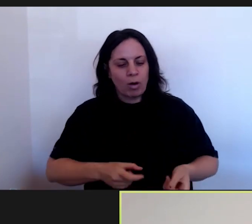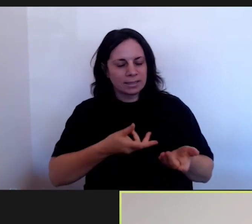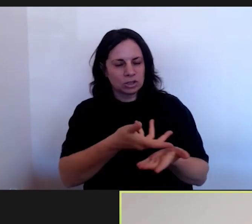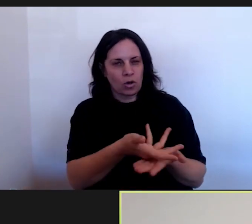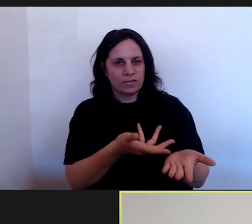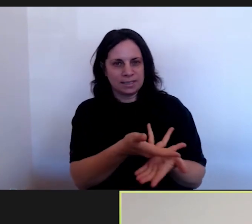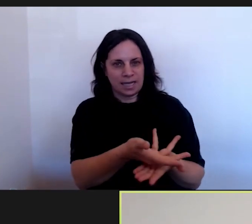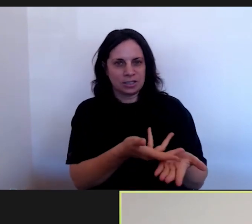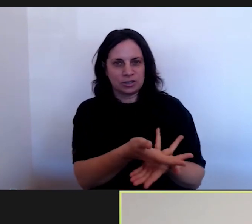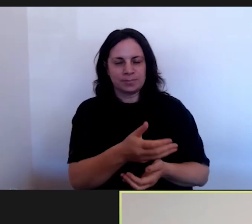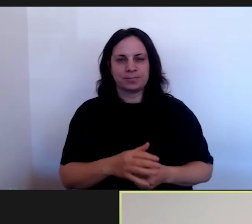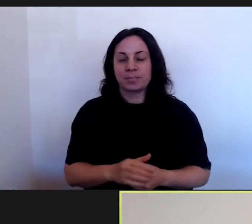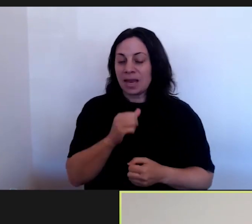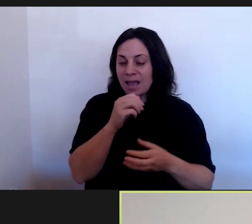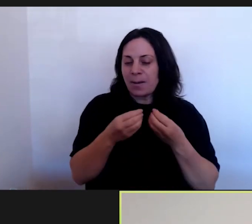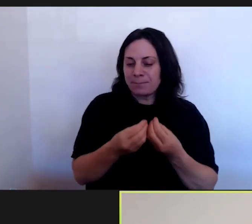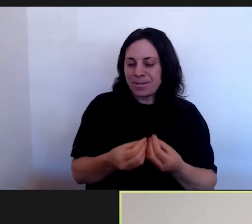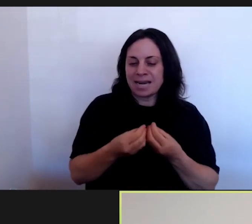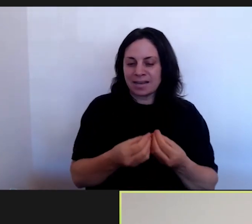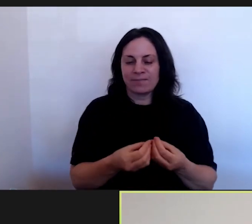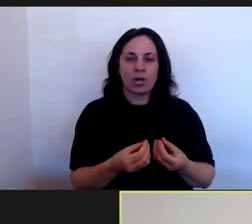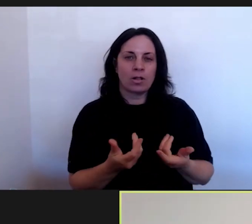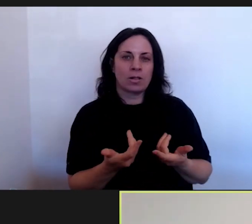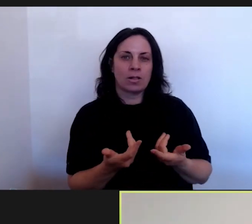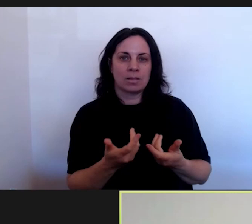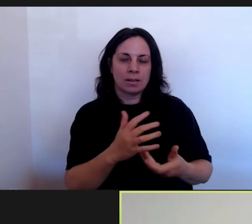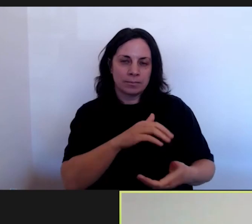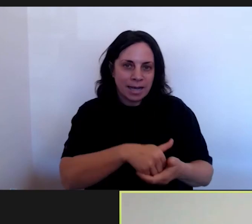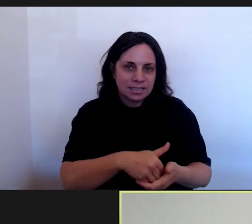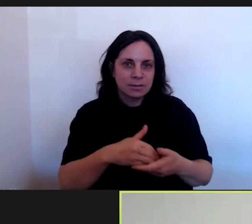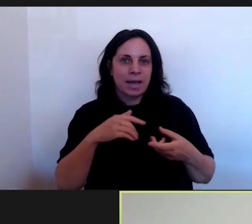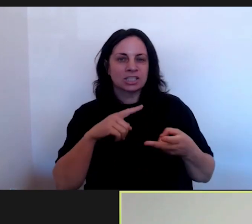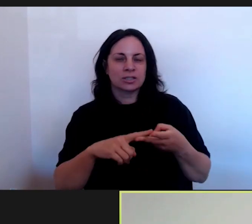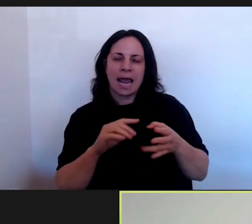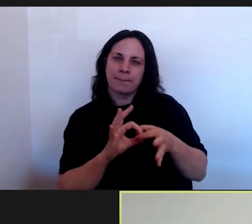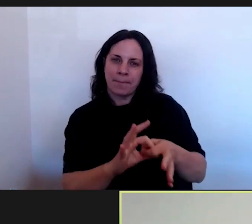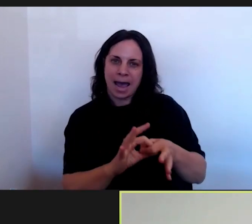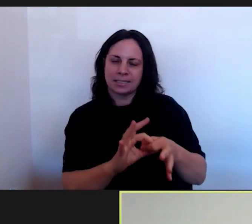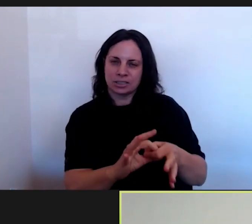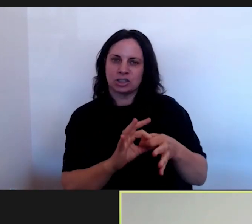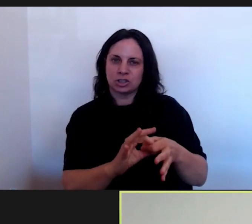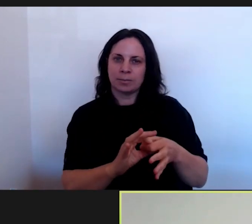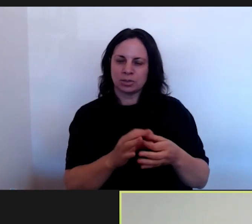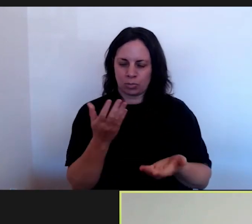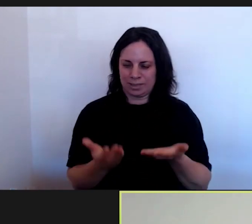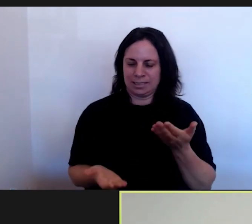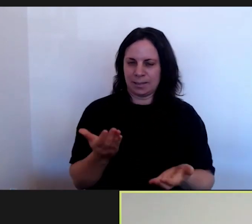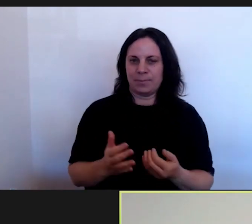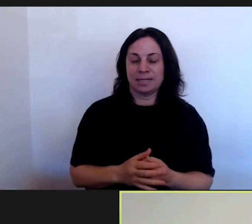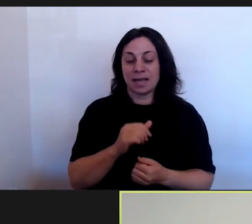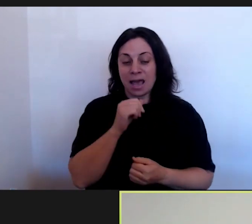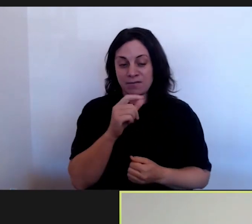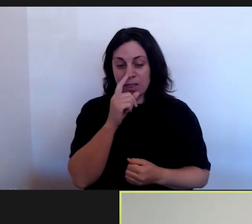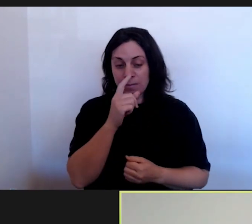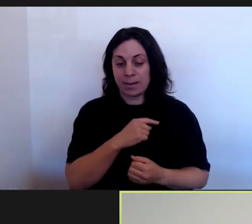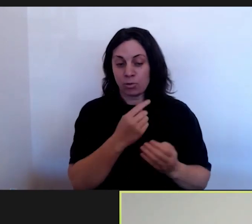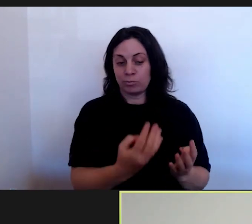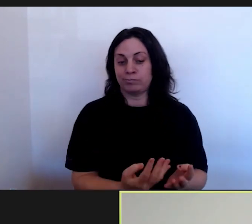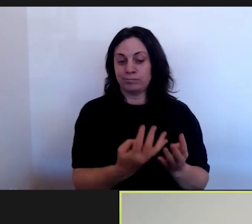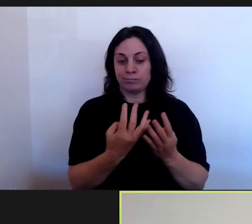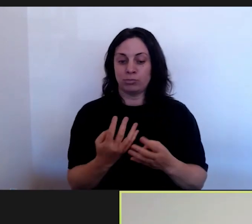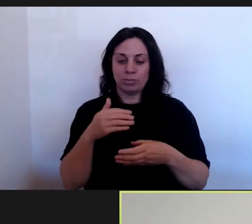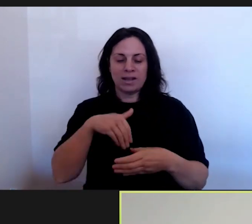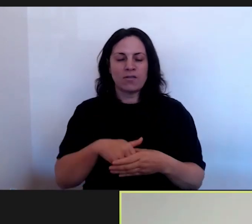meaningful partnership and participation is also, so I guess on a spectrum. So it depends on when the people come into that research.